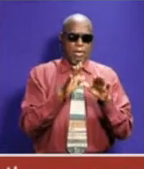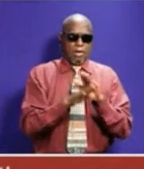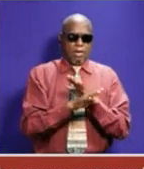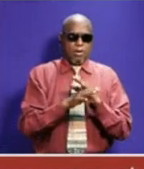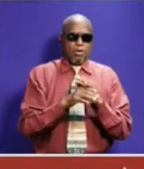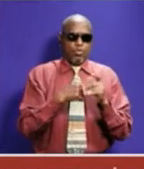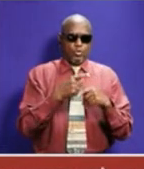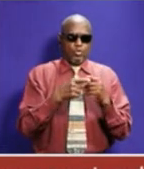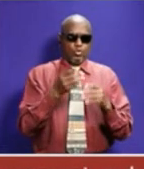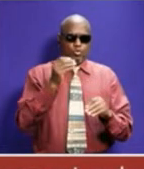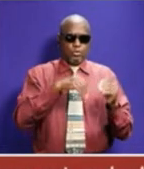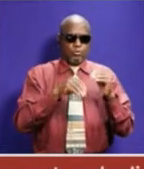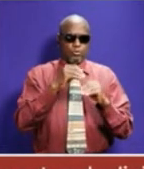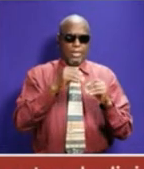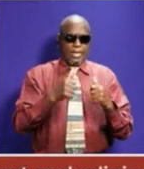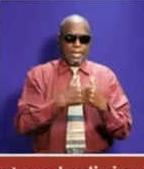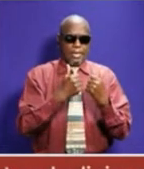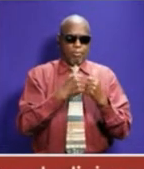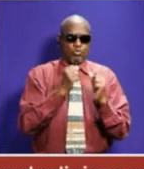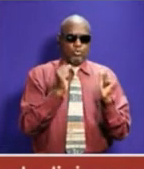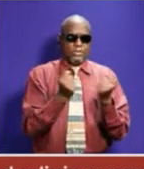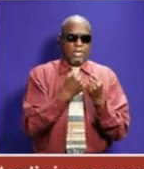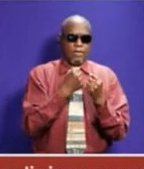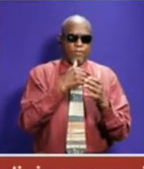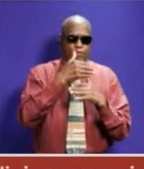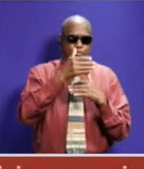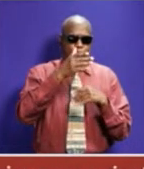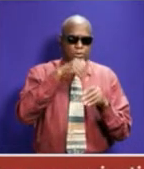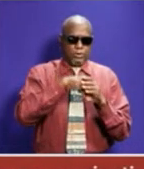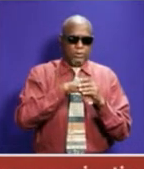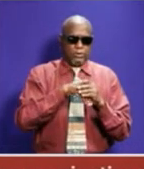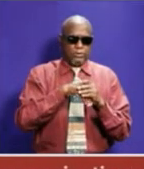to the game so as to shape the future of football in the country.